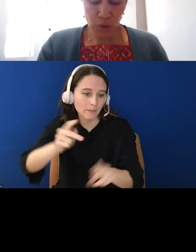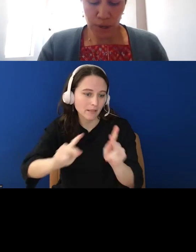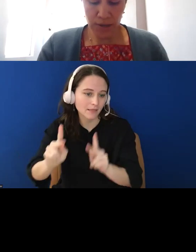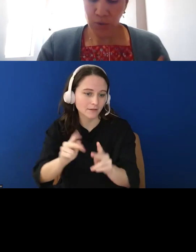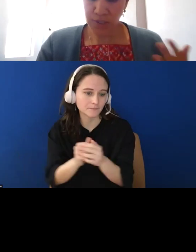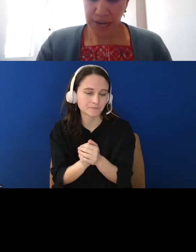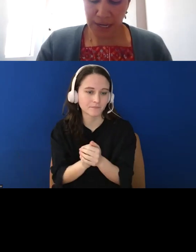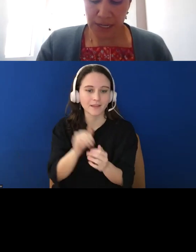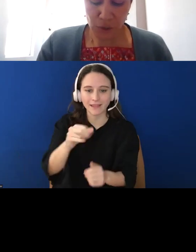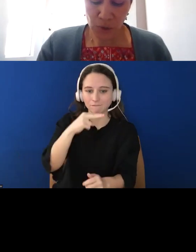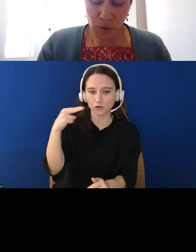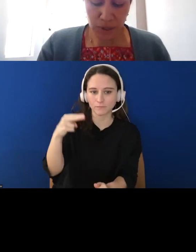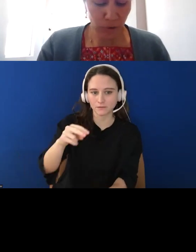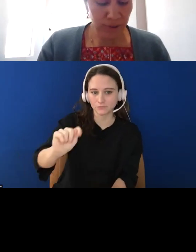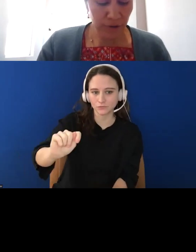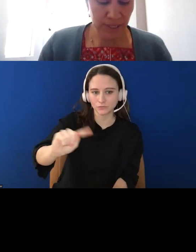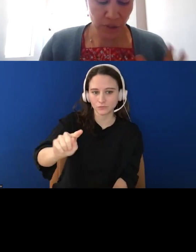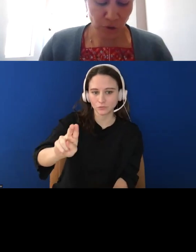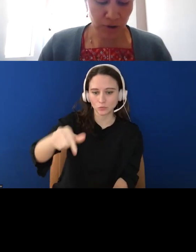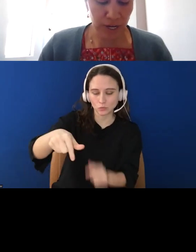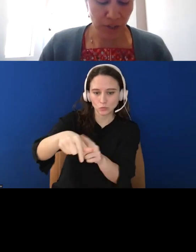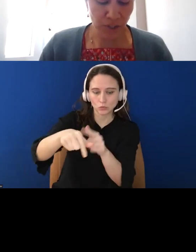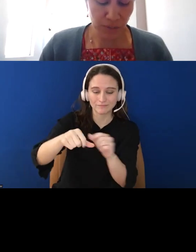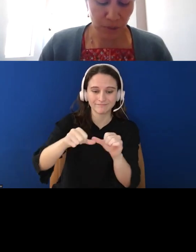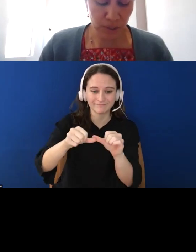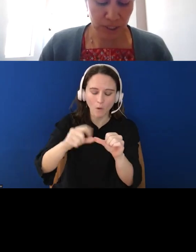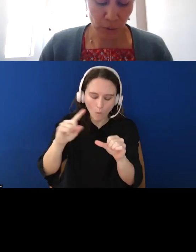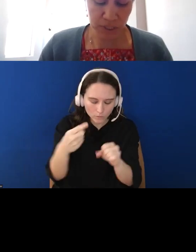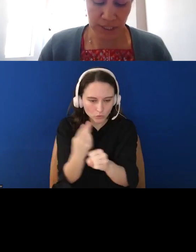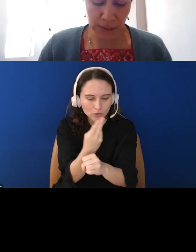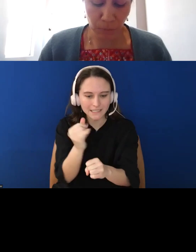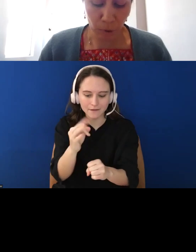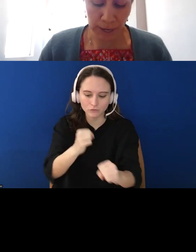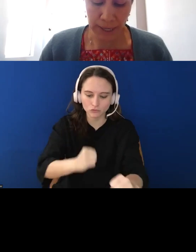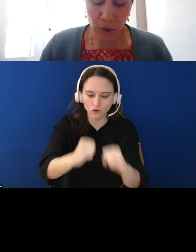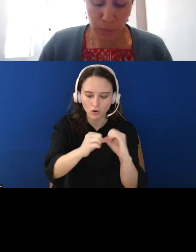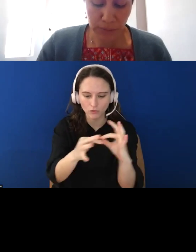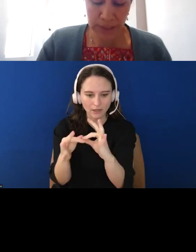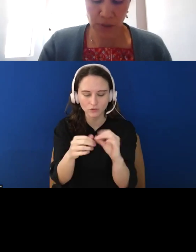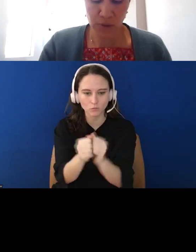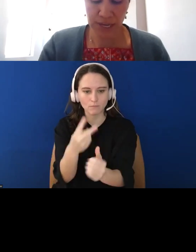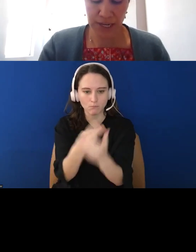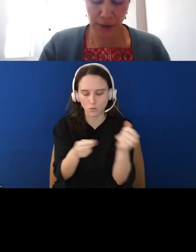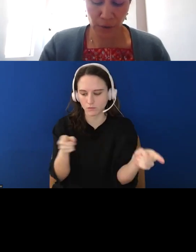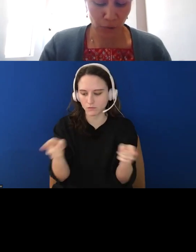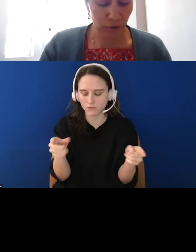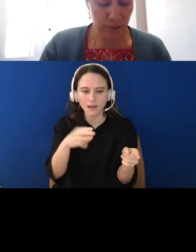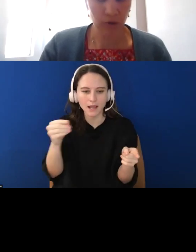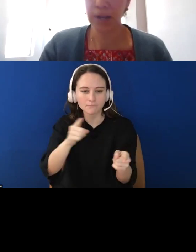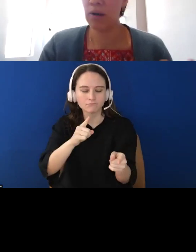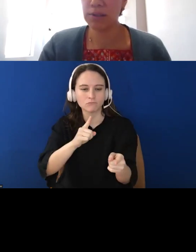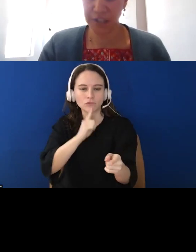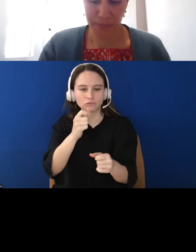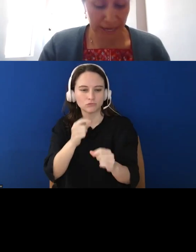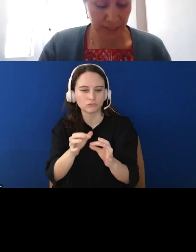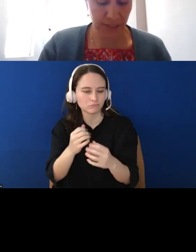The verb tzuq, sustain, is used only when there is a strong relationship between the subjects involved and a commitment to take care of others